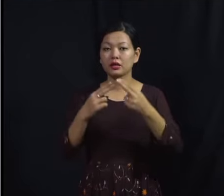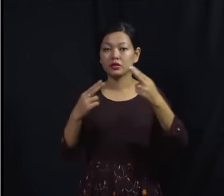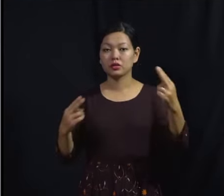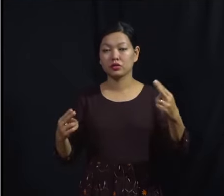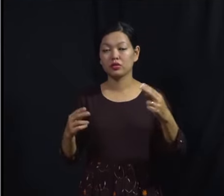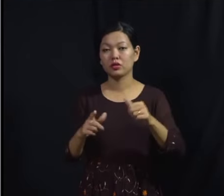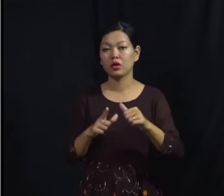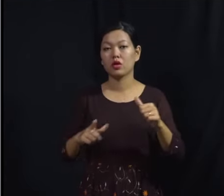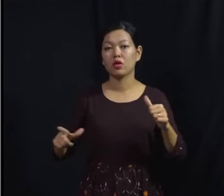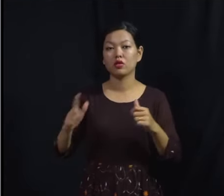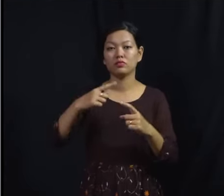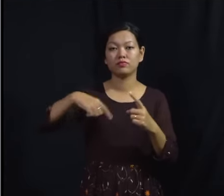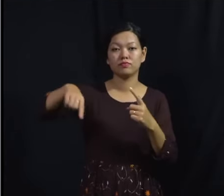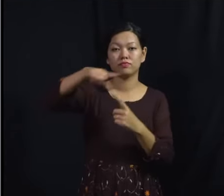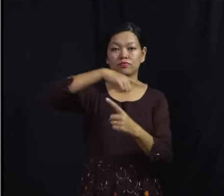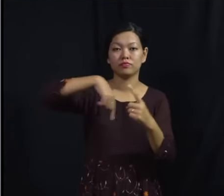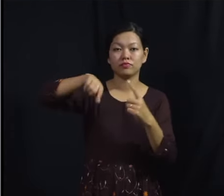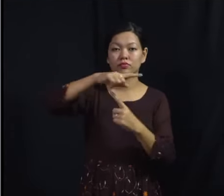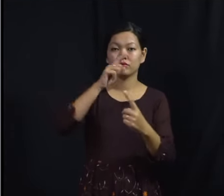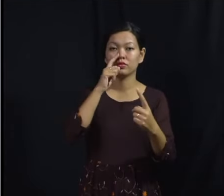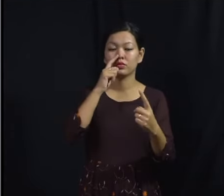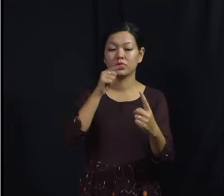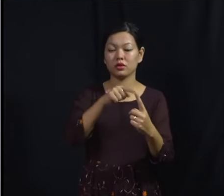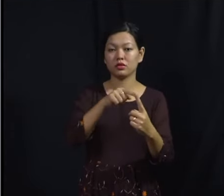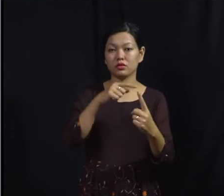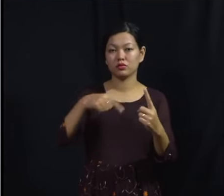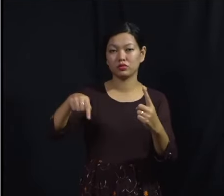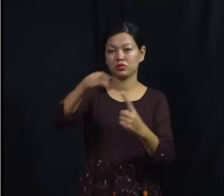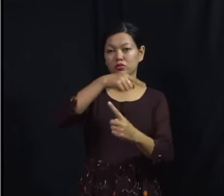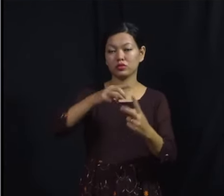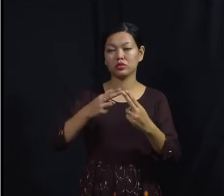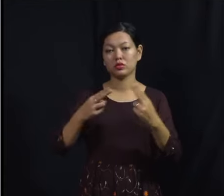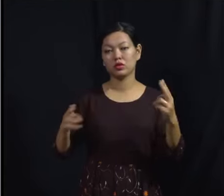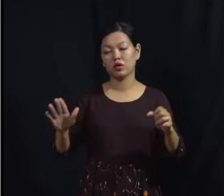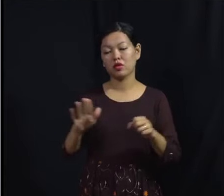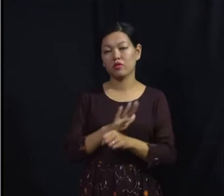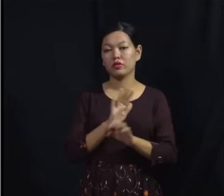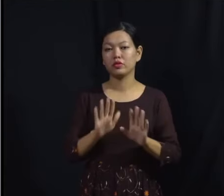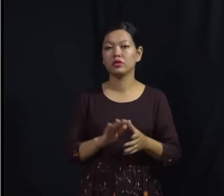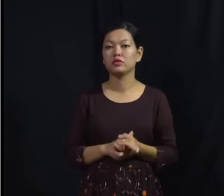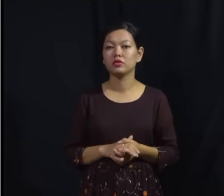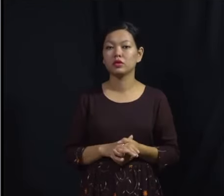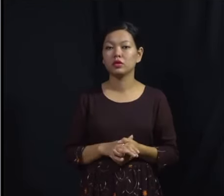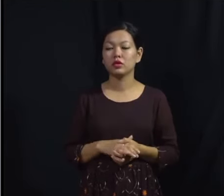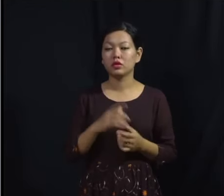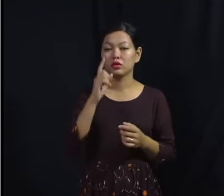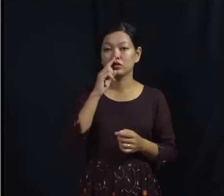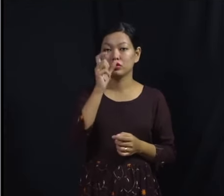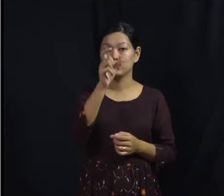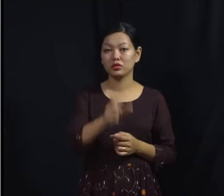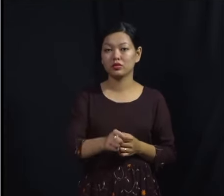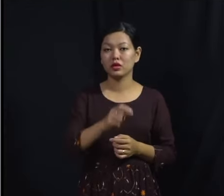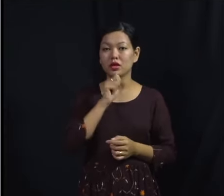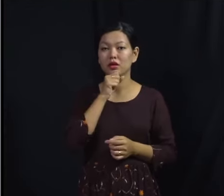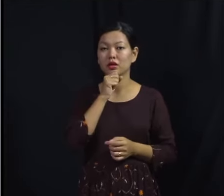backtracks a lot to when she was 16 or when she was 17, what the people said or what the family said. Now, in